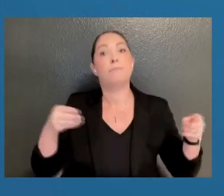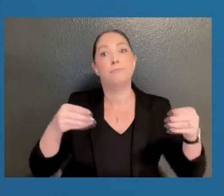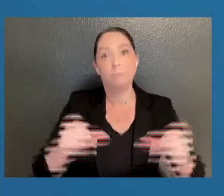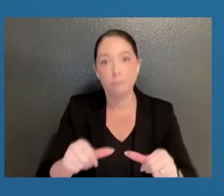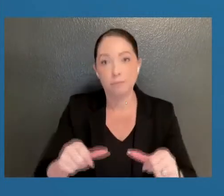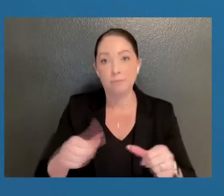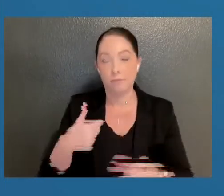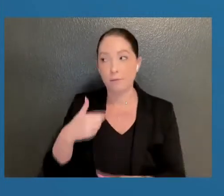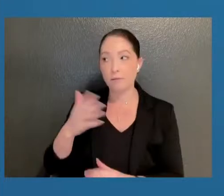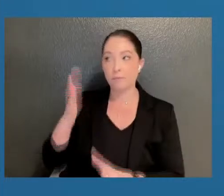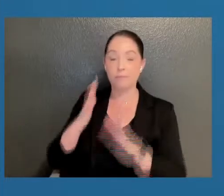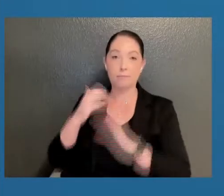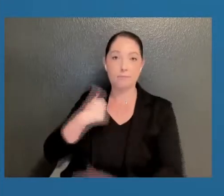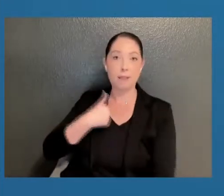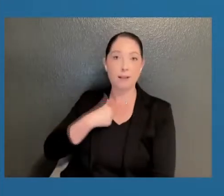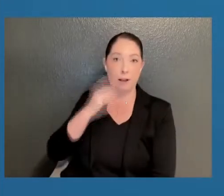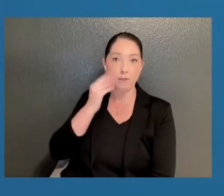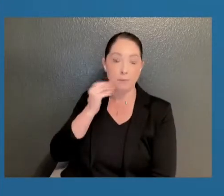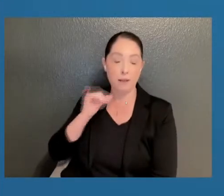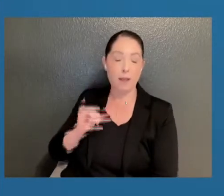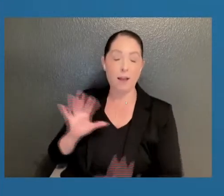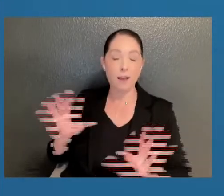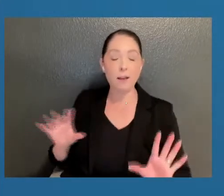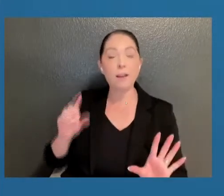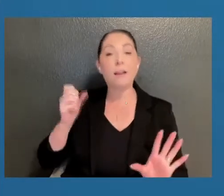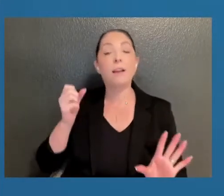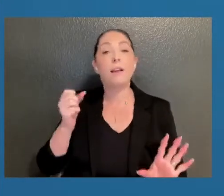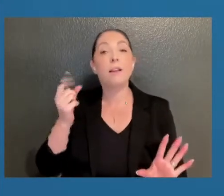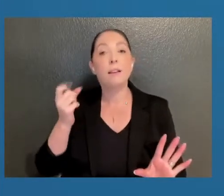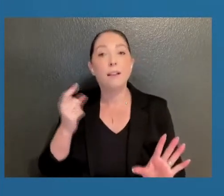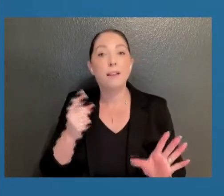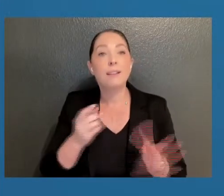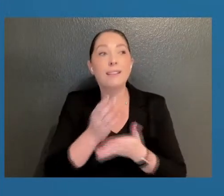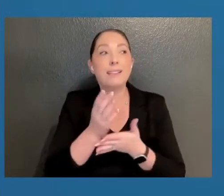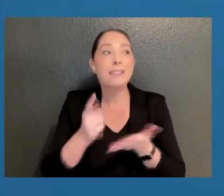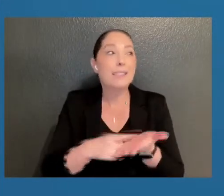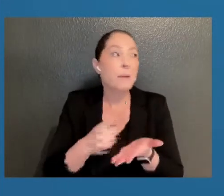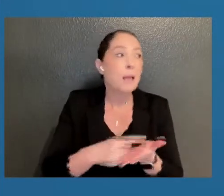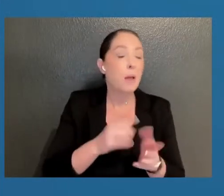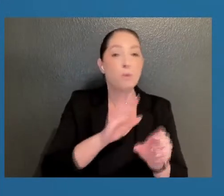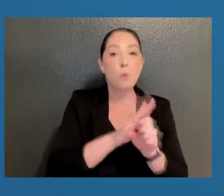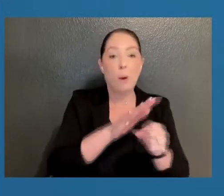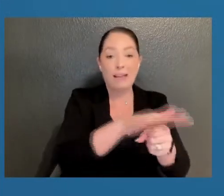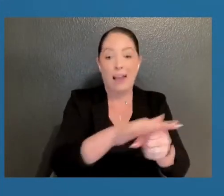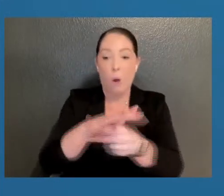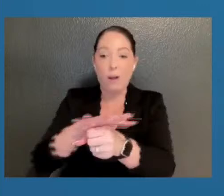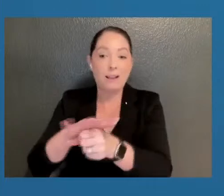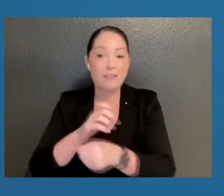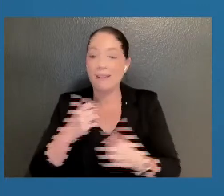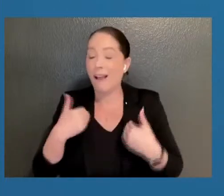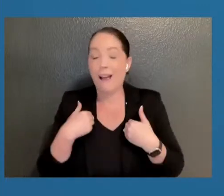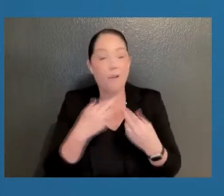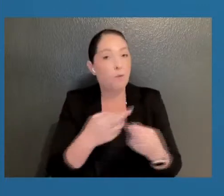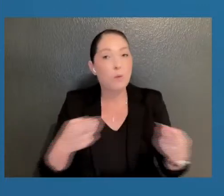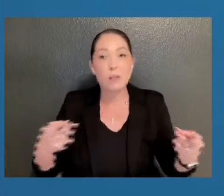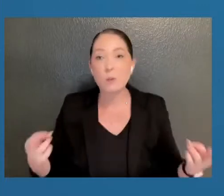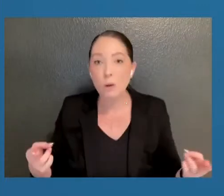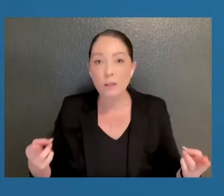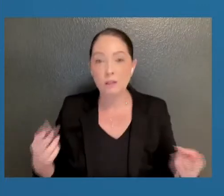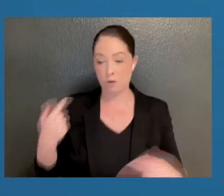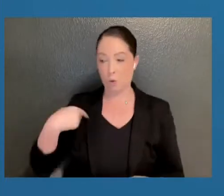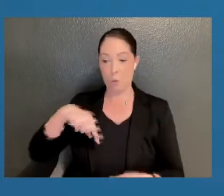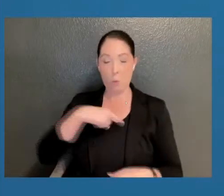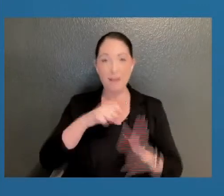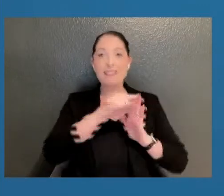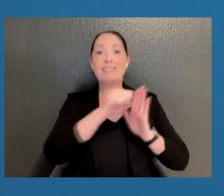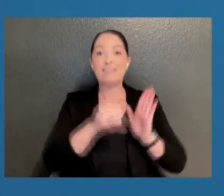But there are times when your counties do not have the resources they need, or your borough does not have the resources, and that's where we can step in as a state to give you